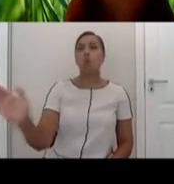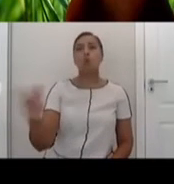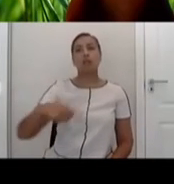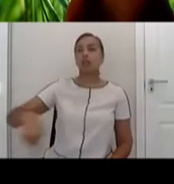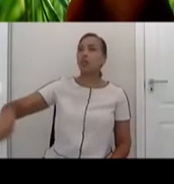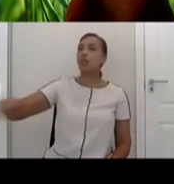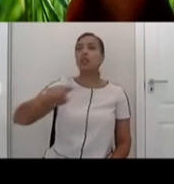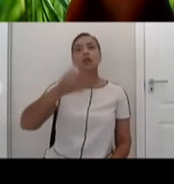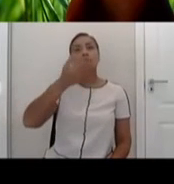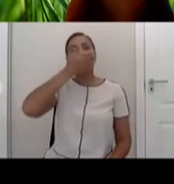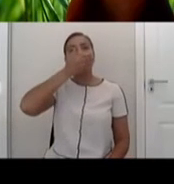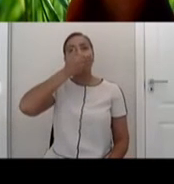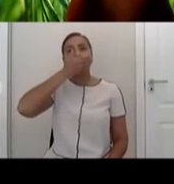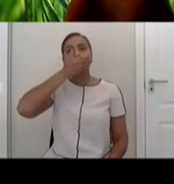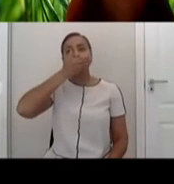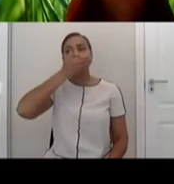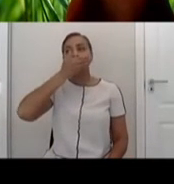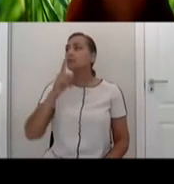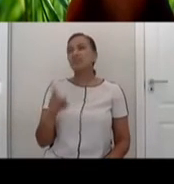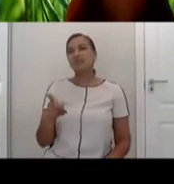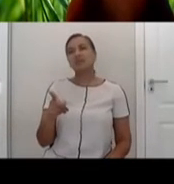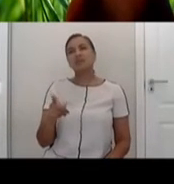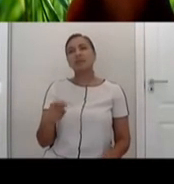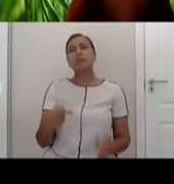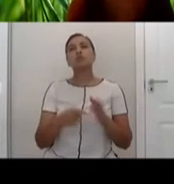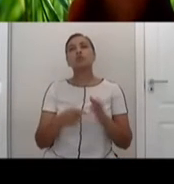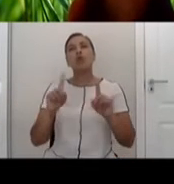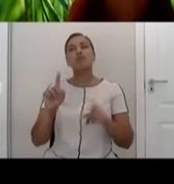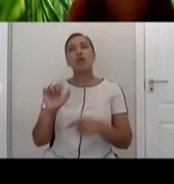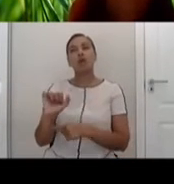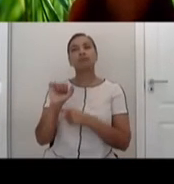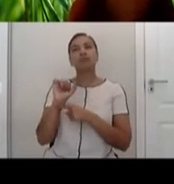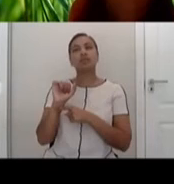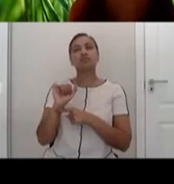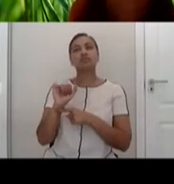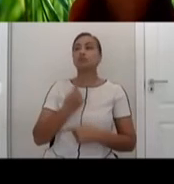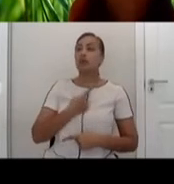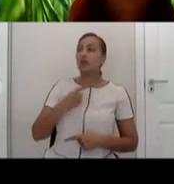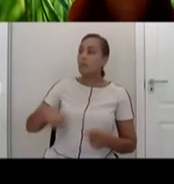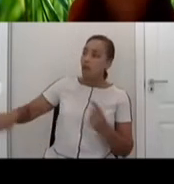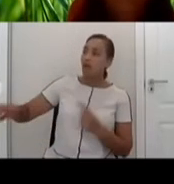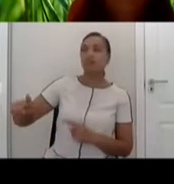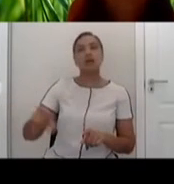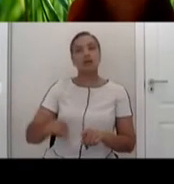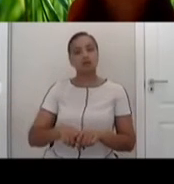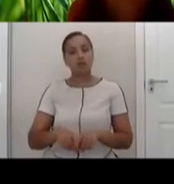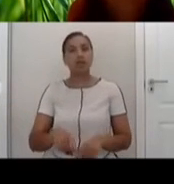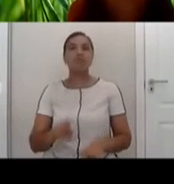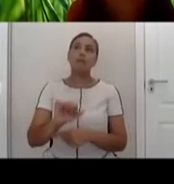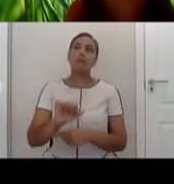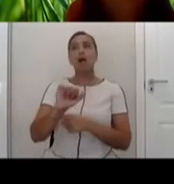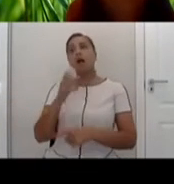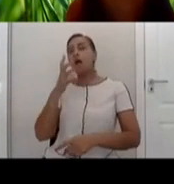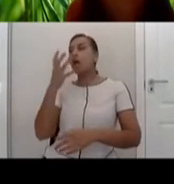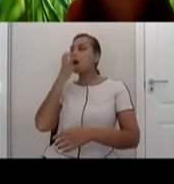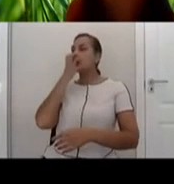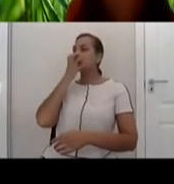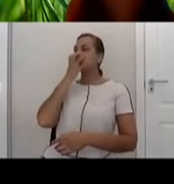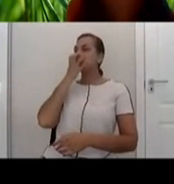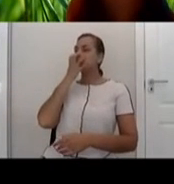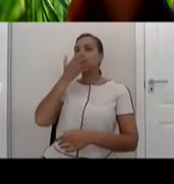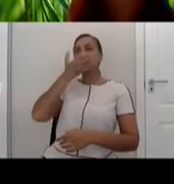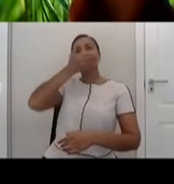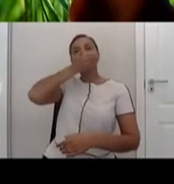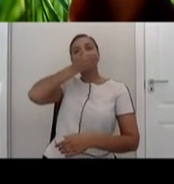says, is about protecting the others around you, not necessarily about protecting yourself. And if we think about masks kind of like in the way that we think about vaccines,